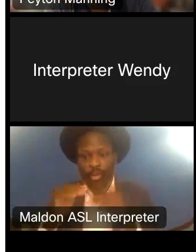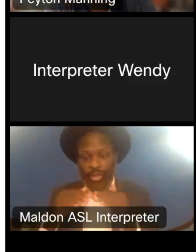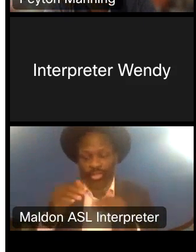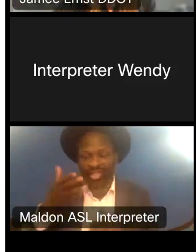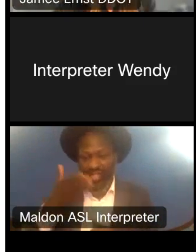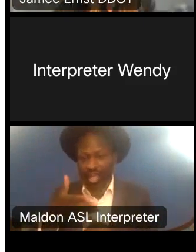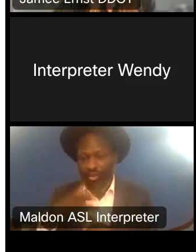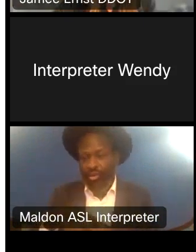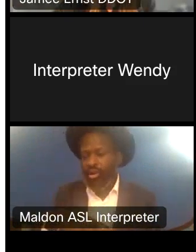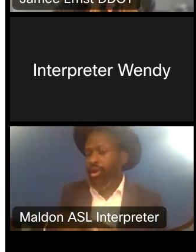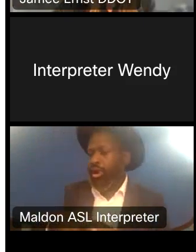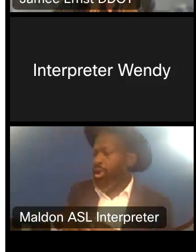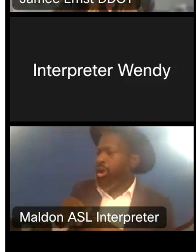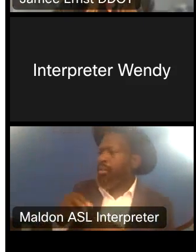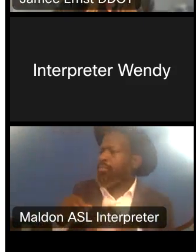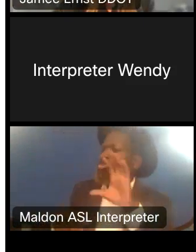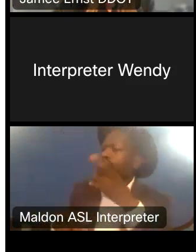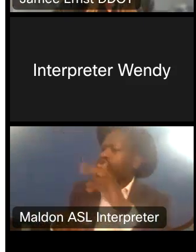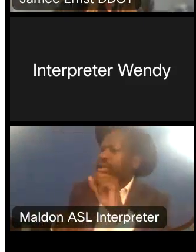Chris, do you know the answer to that question?